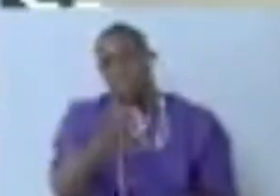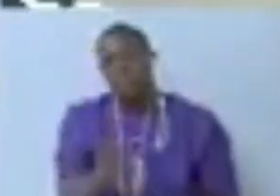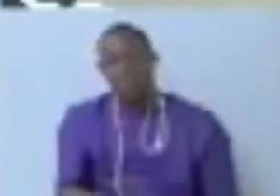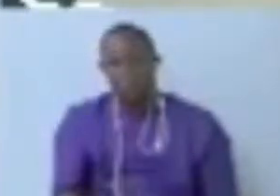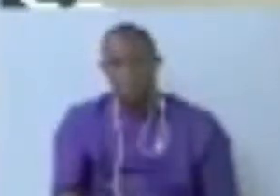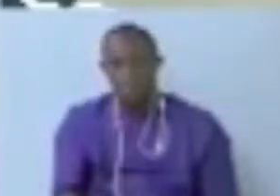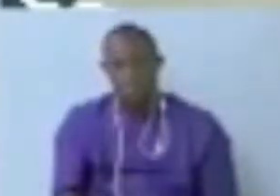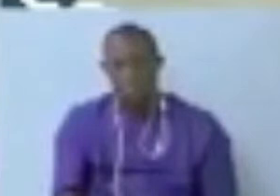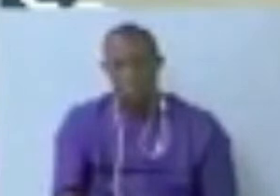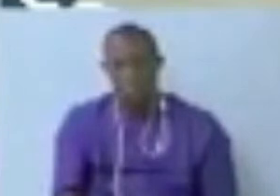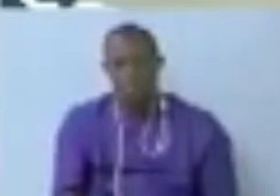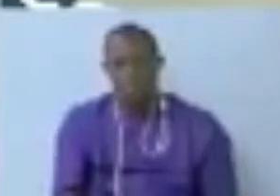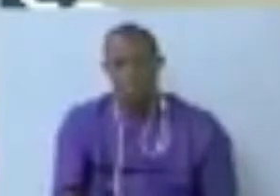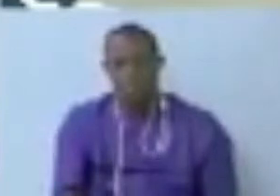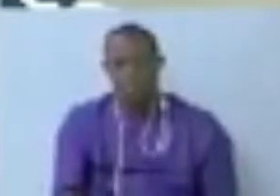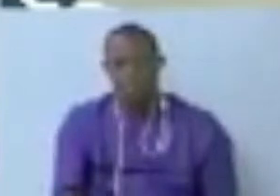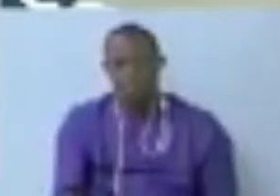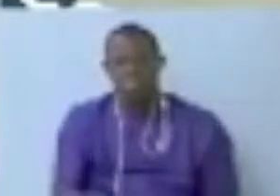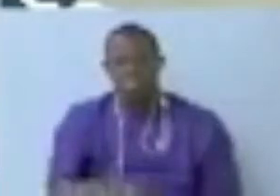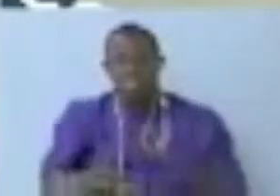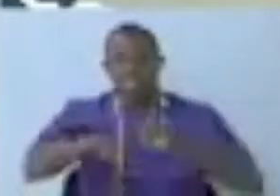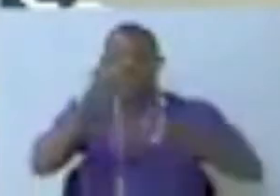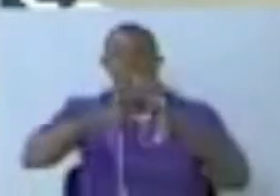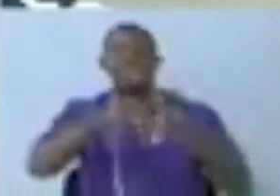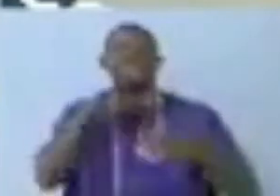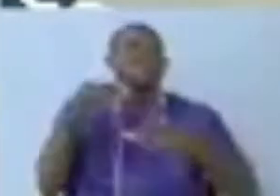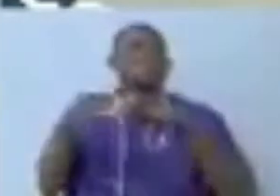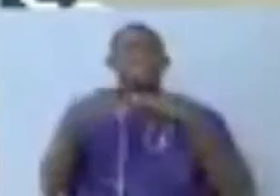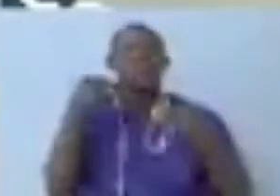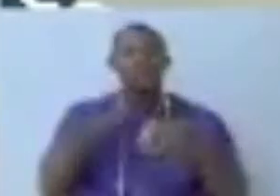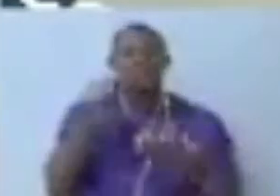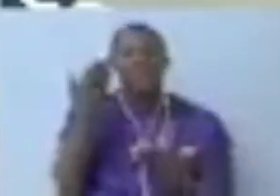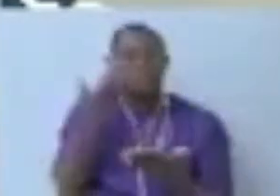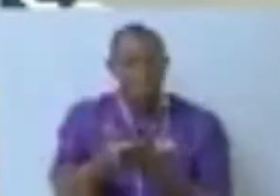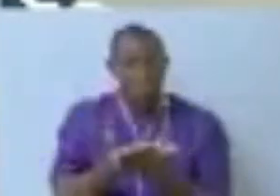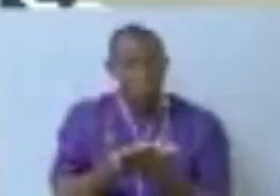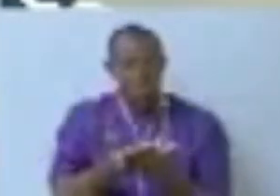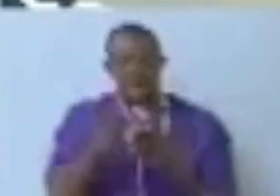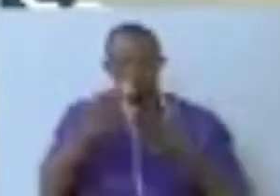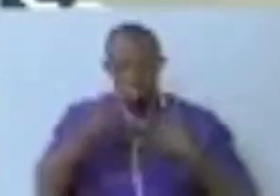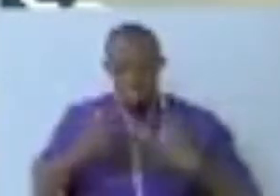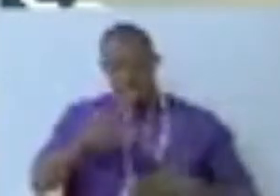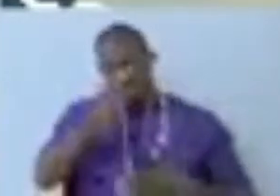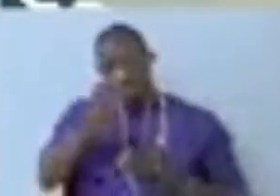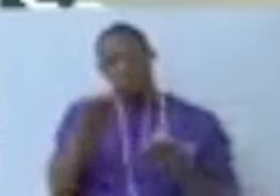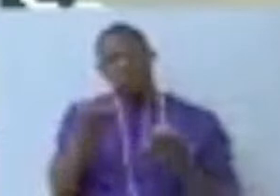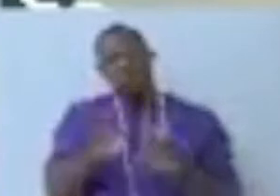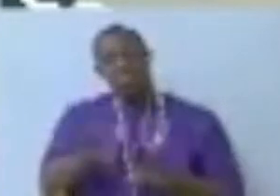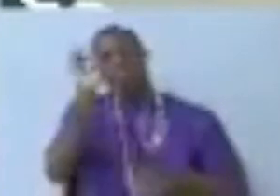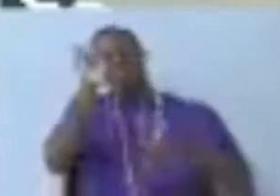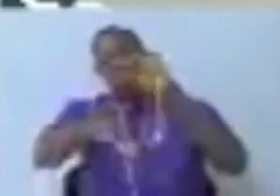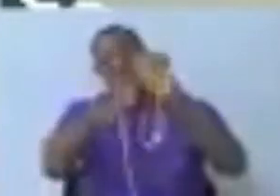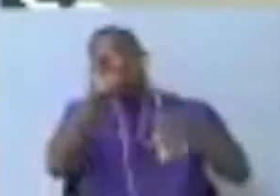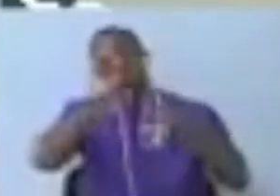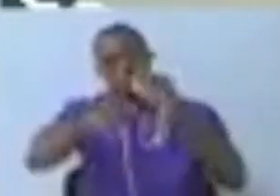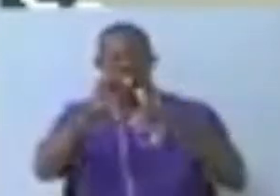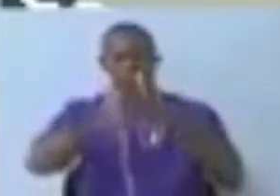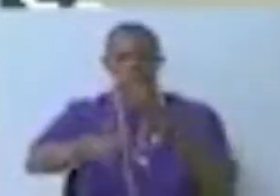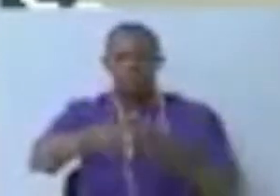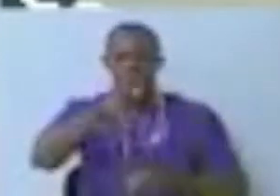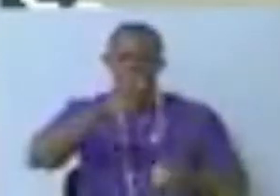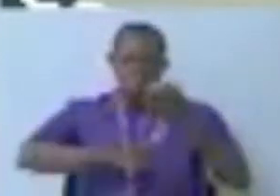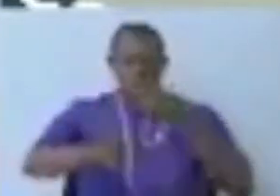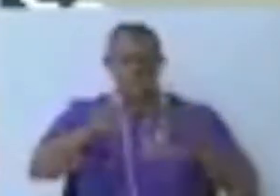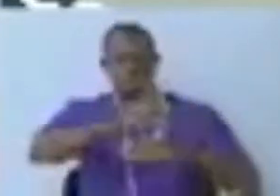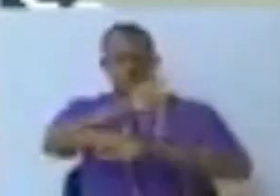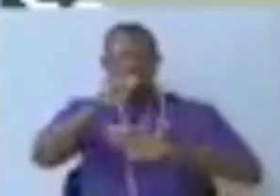the killing, the bodies were dumped in the well. The The execution is